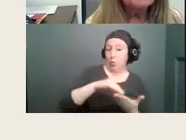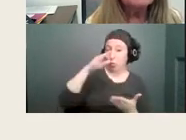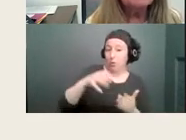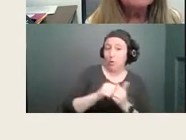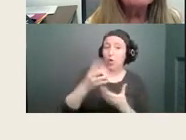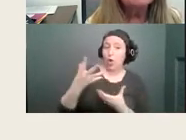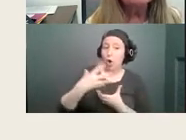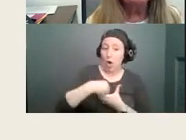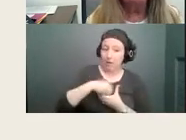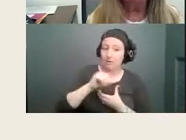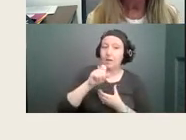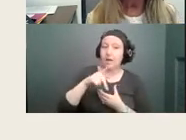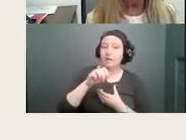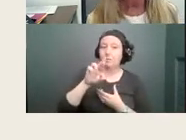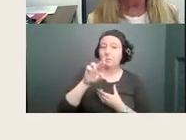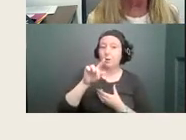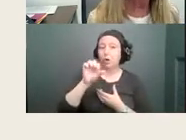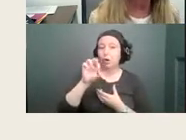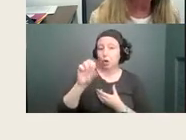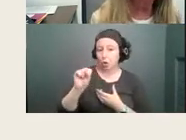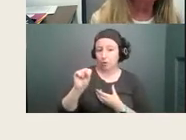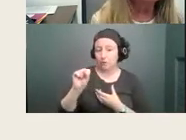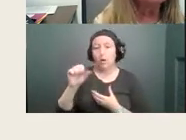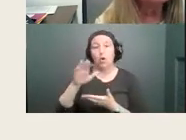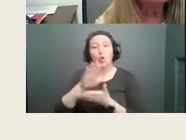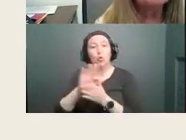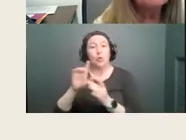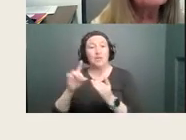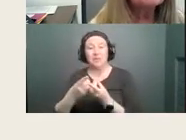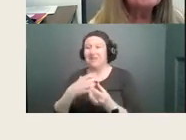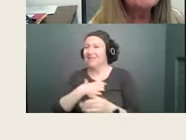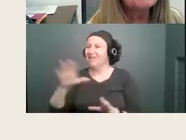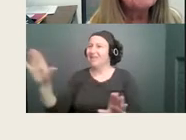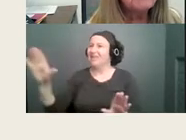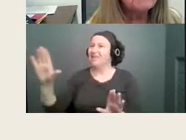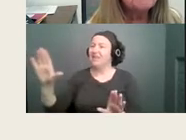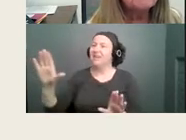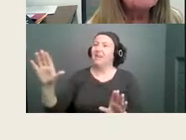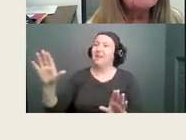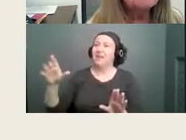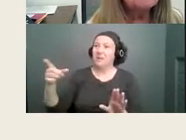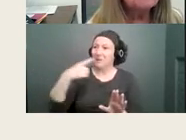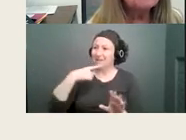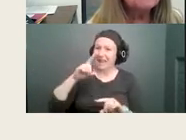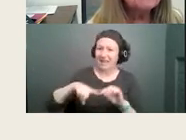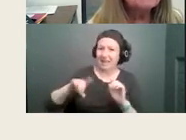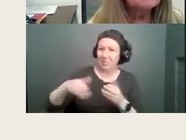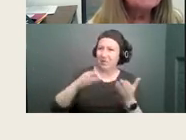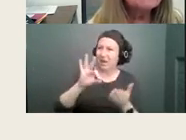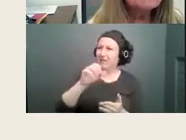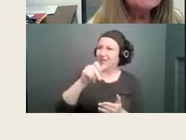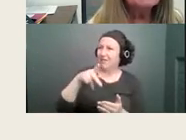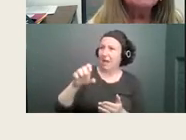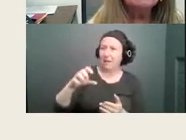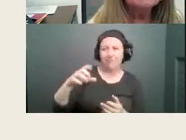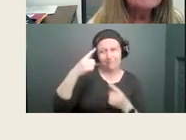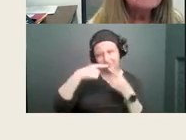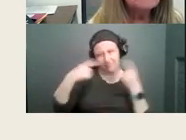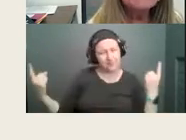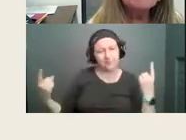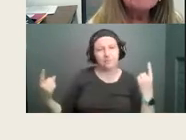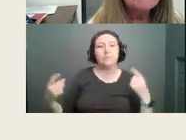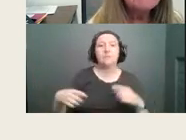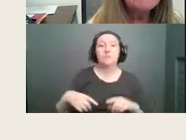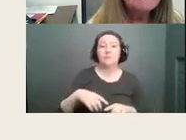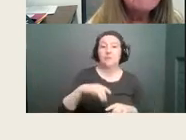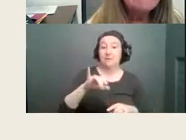School district's appealing a decision that they failed to provide the student with FABE. But this one is, that's